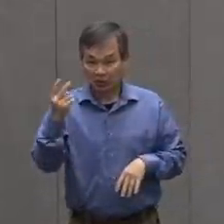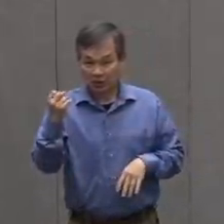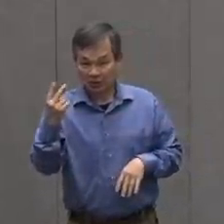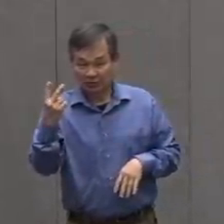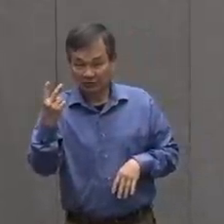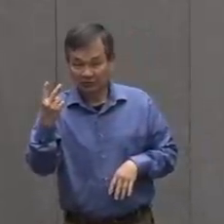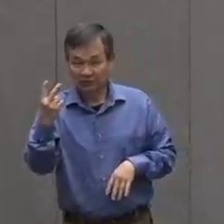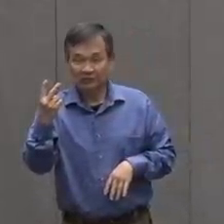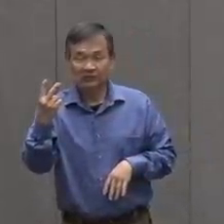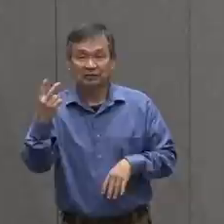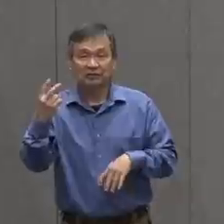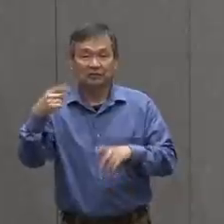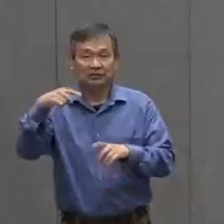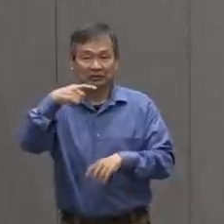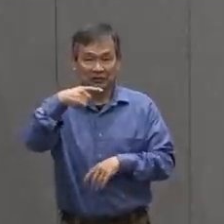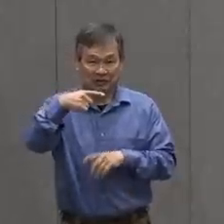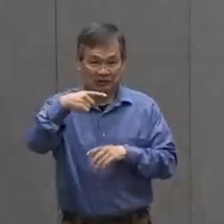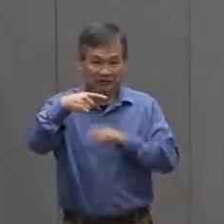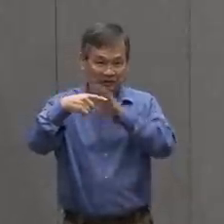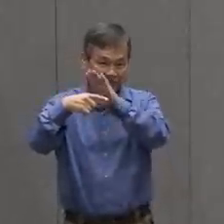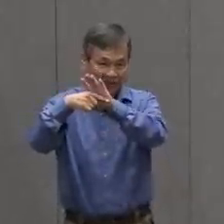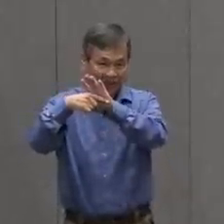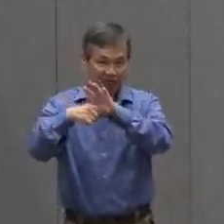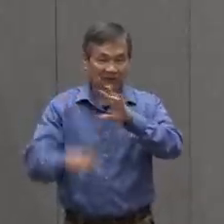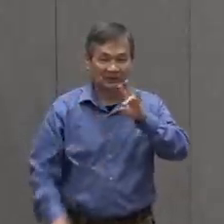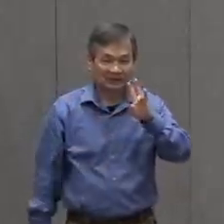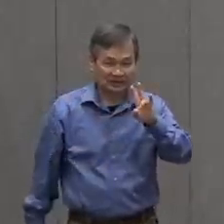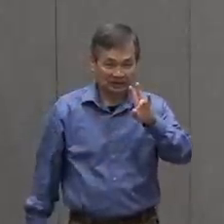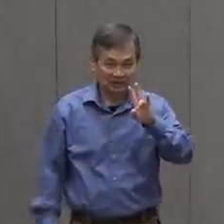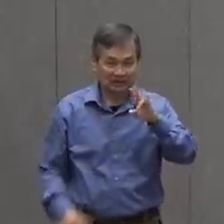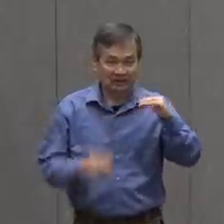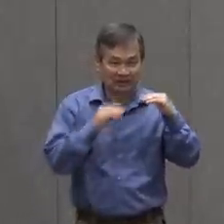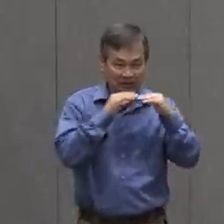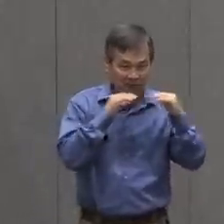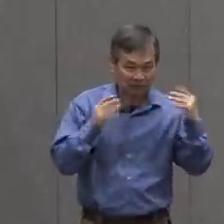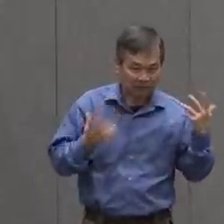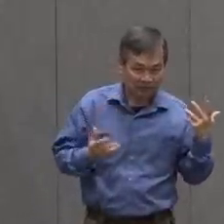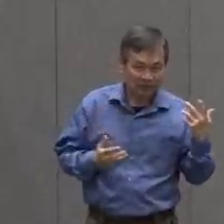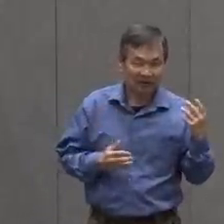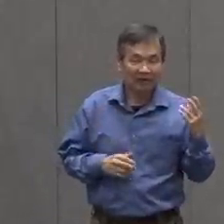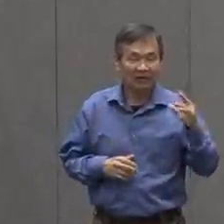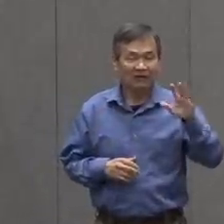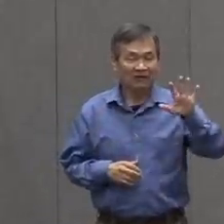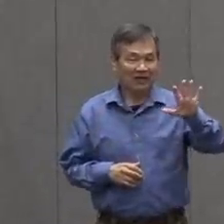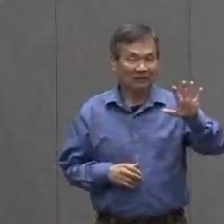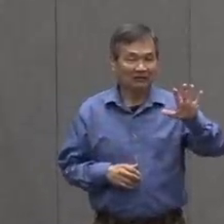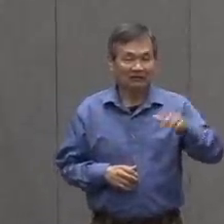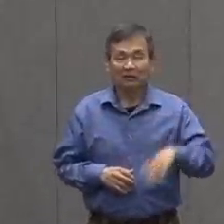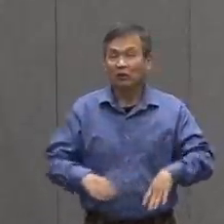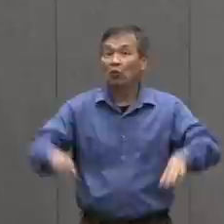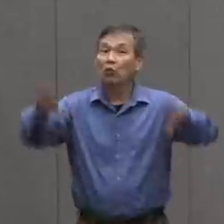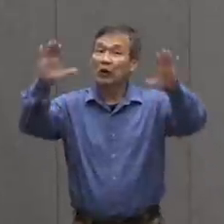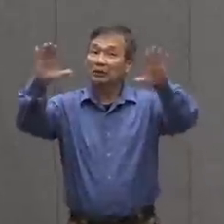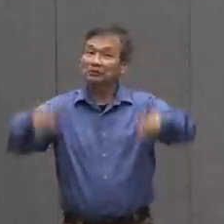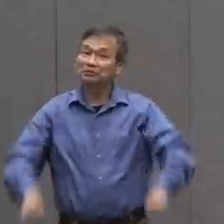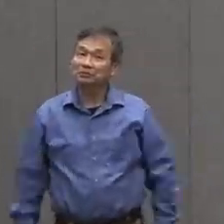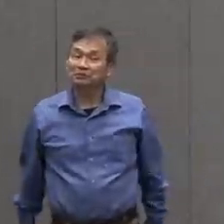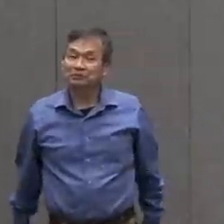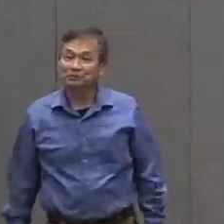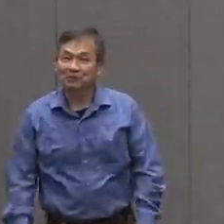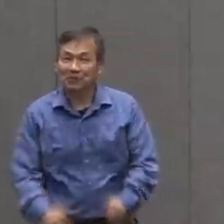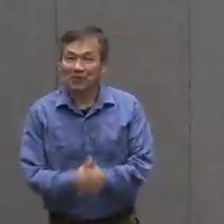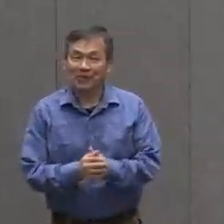12 take away 7 equals 5. Great.